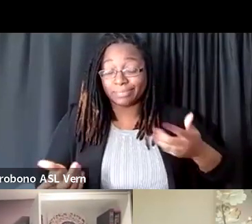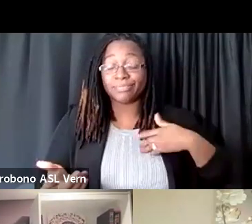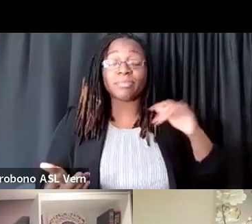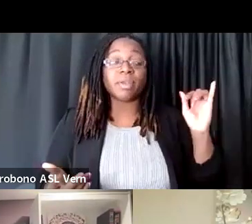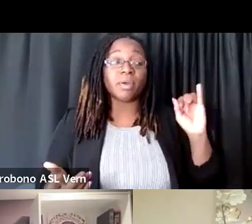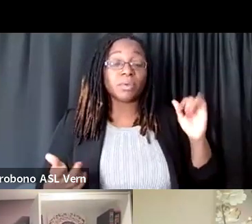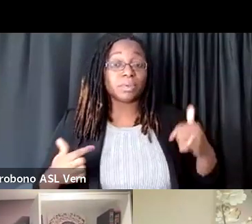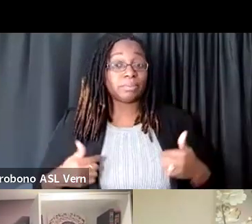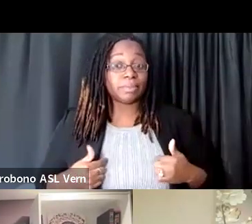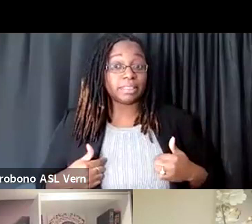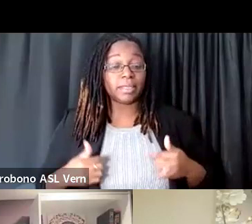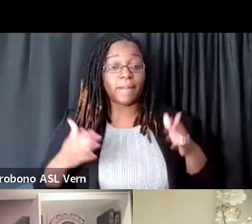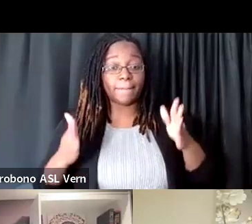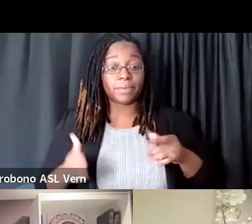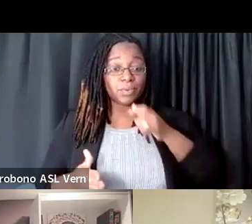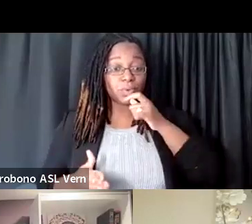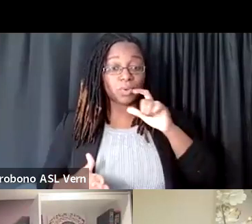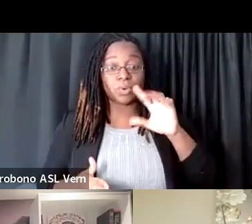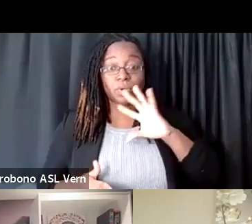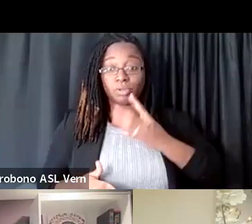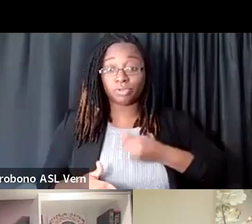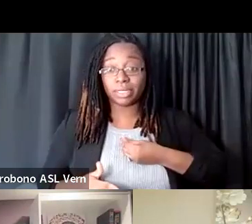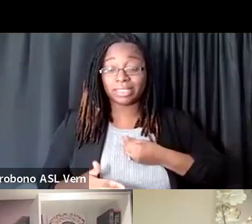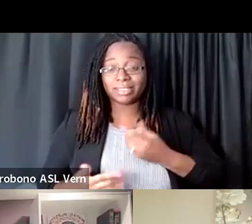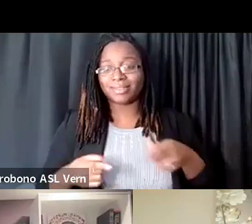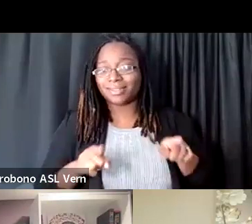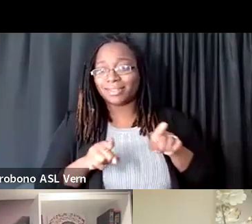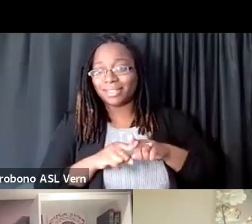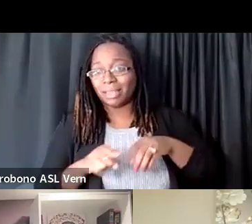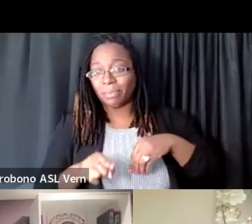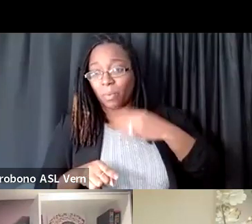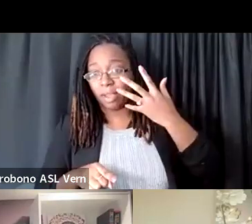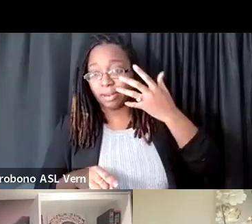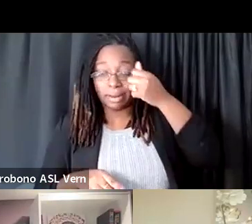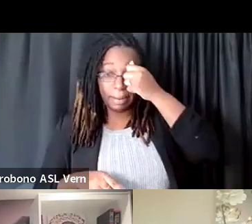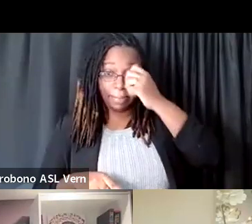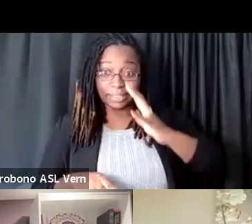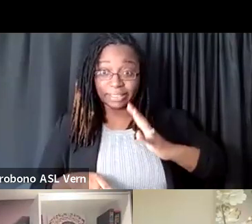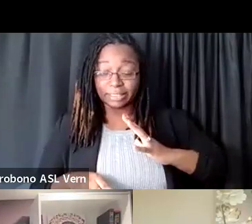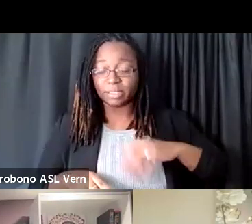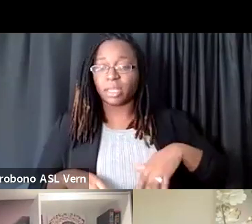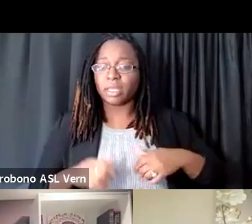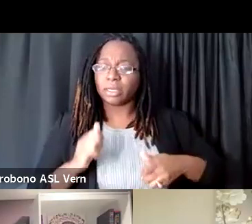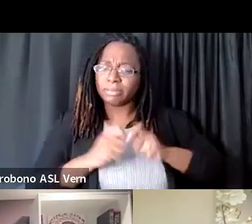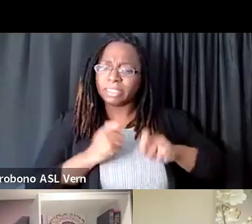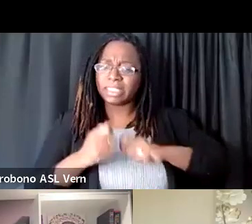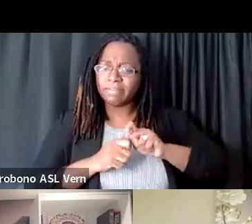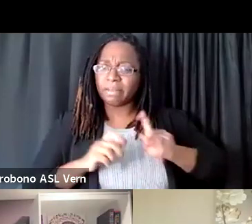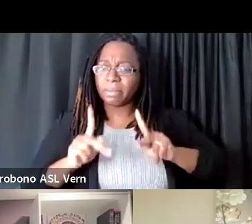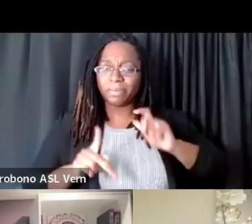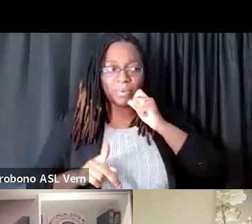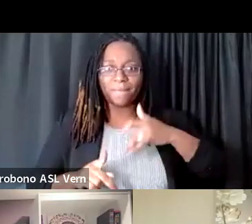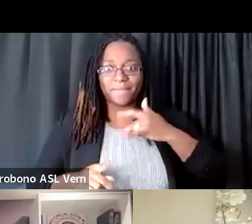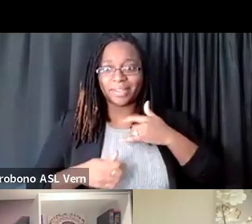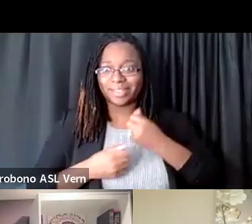someone who is transgender, but also white and masculine, there are certain people that will not feel the